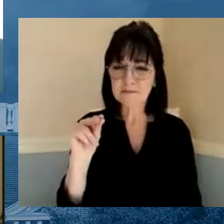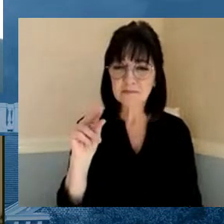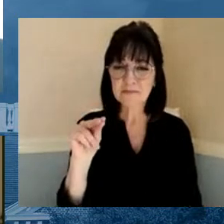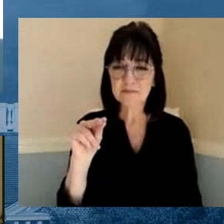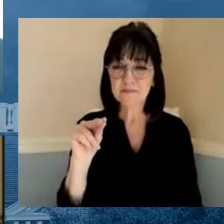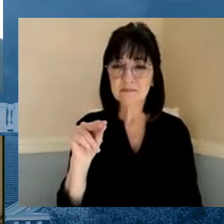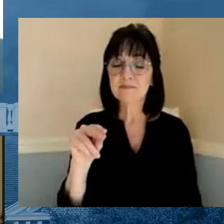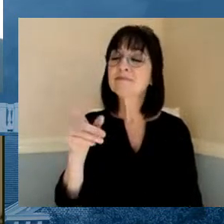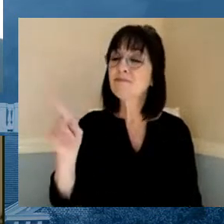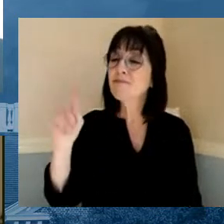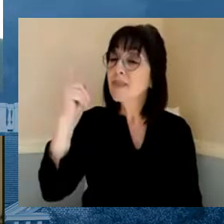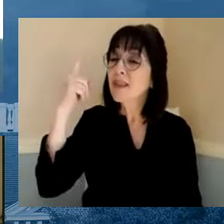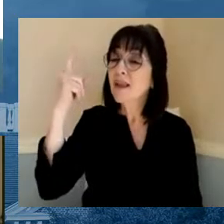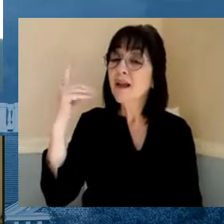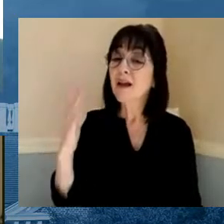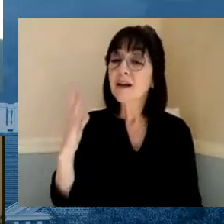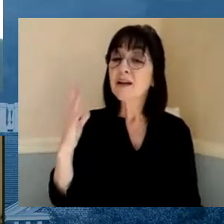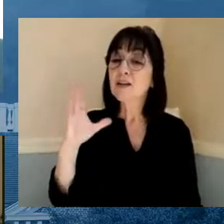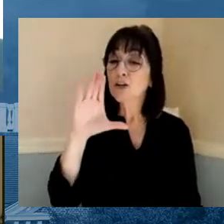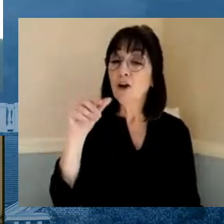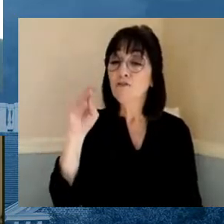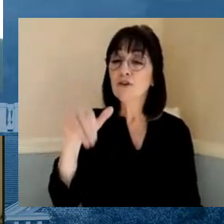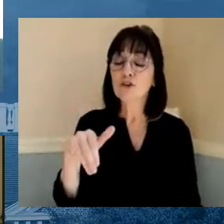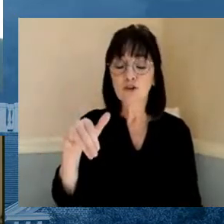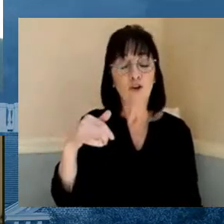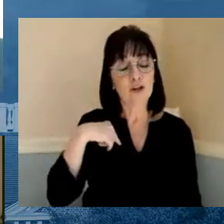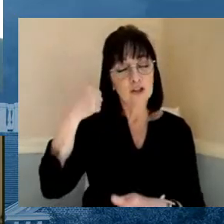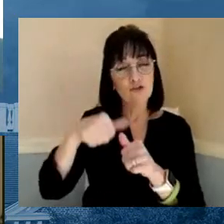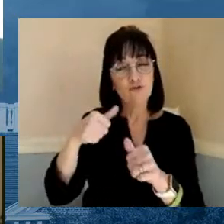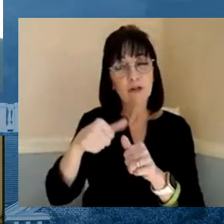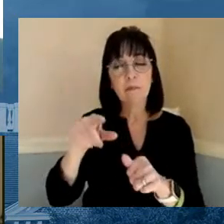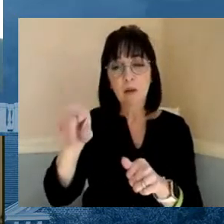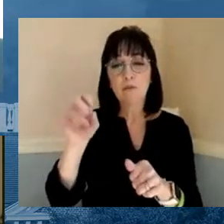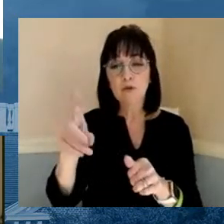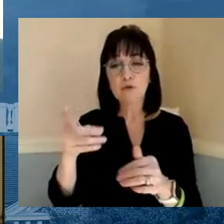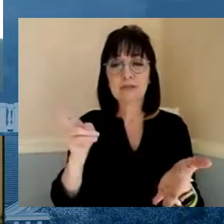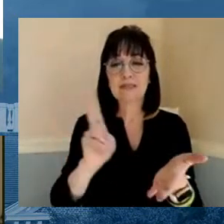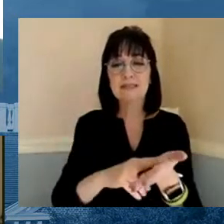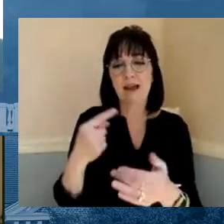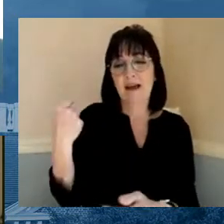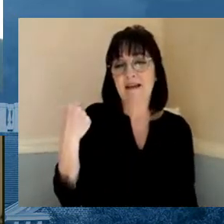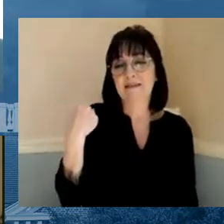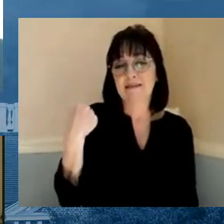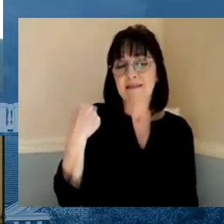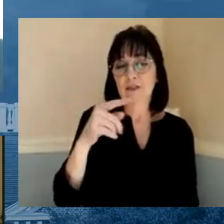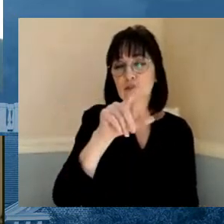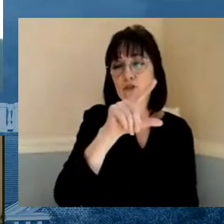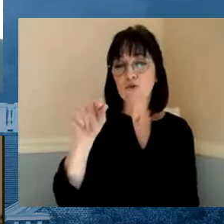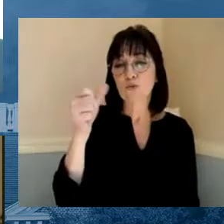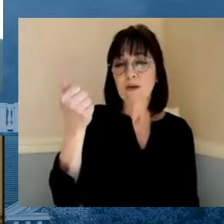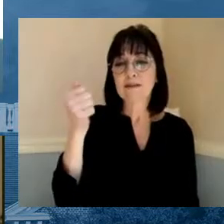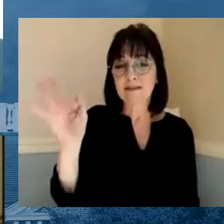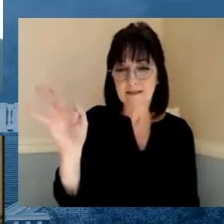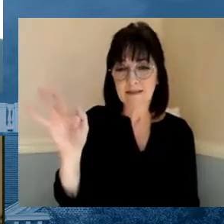2019 proclamation to make April Autism Awareness Month in Delaware. Now more people know what